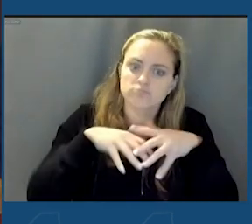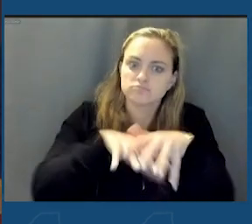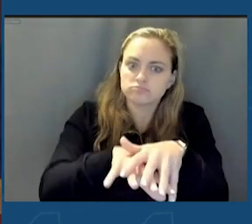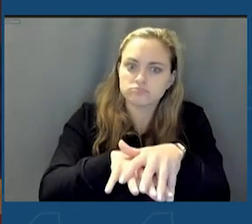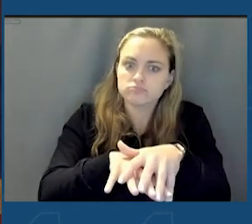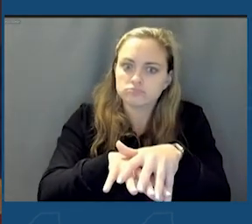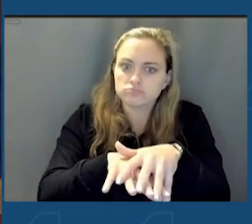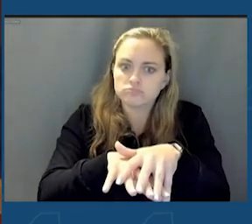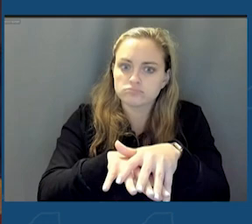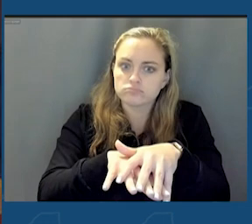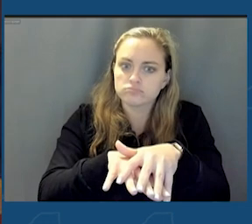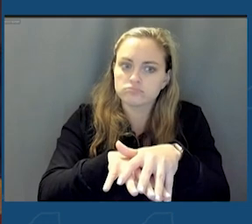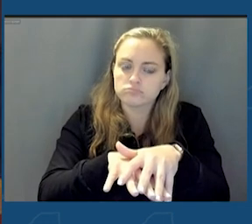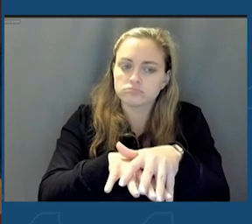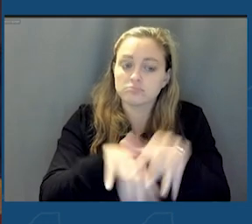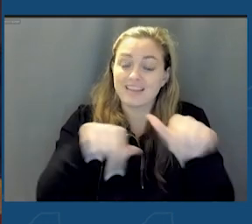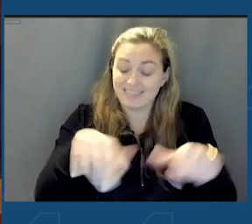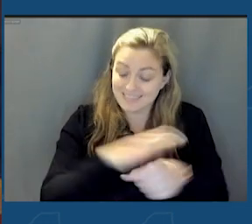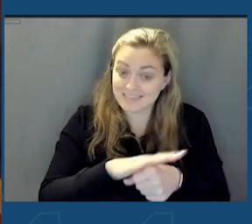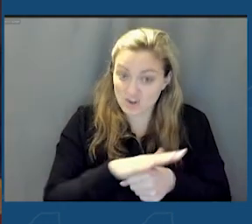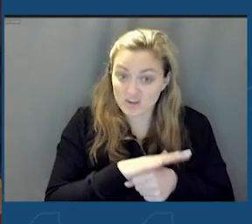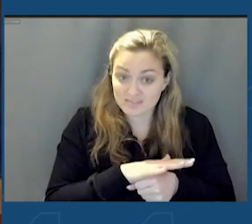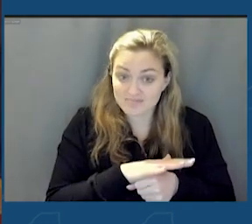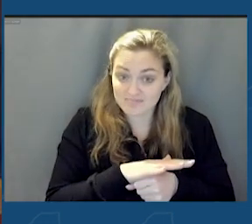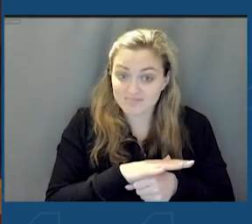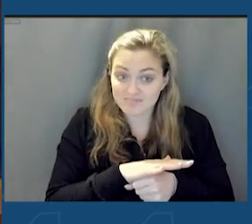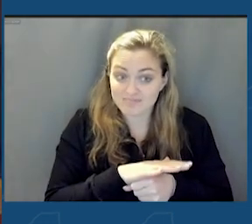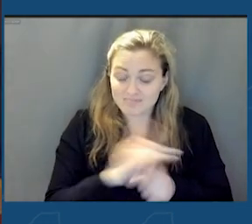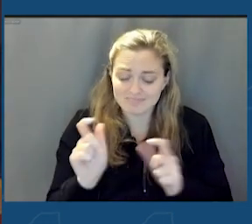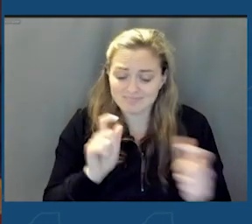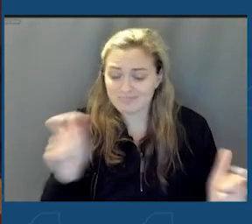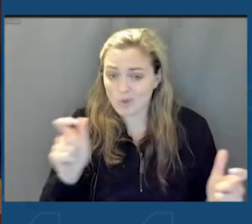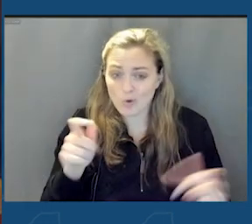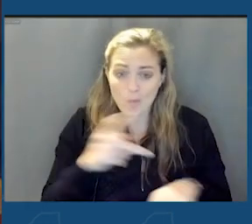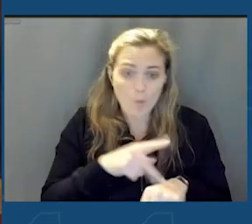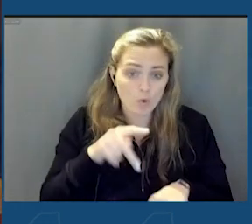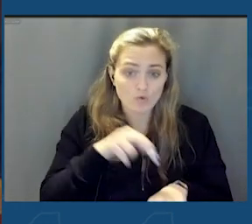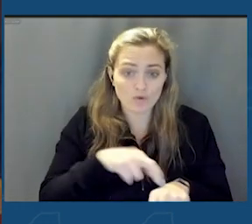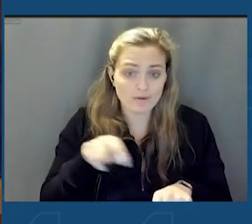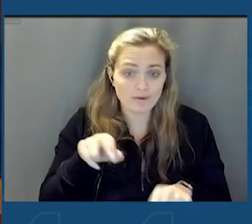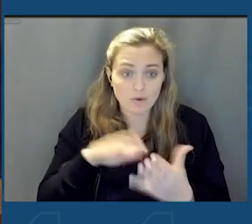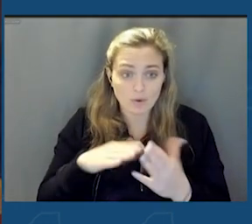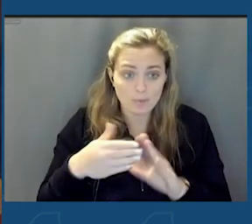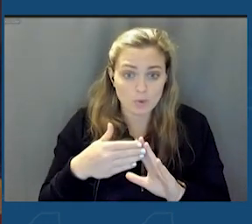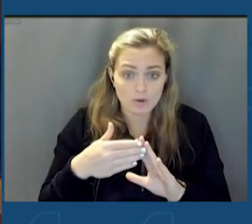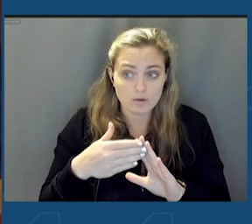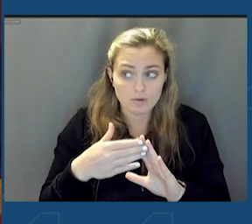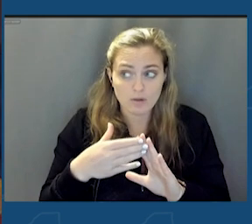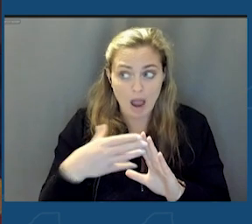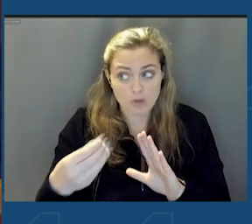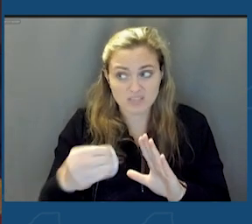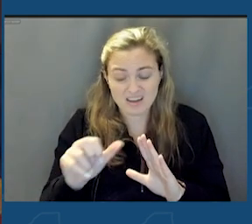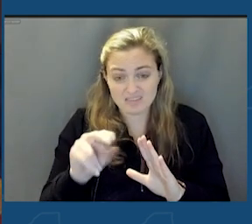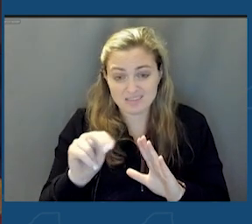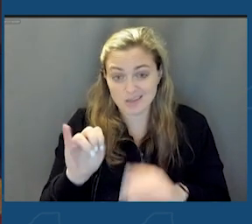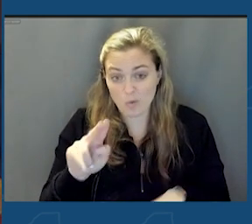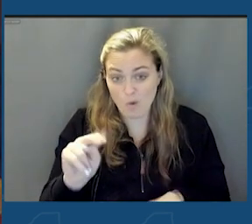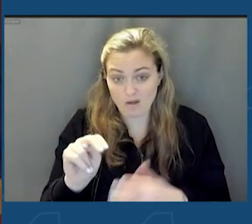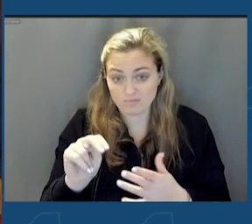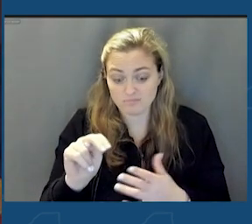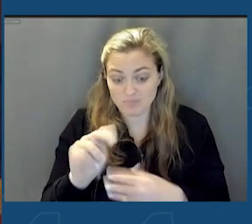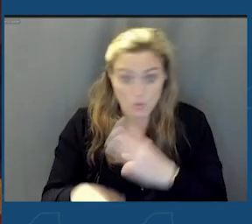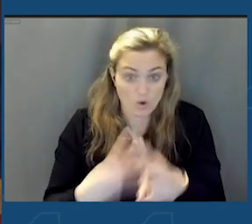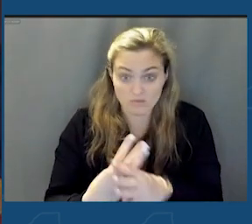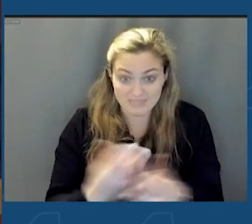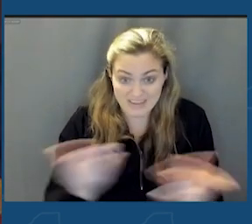So this area is the largest Puerto Rican community outside of San Juan in the world. I mean, it's right